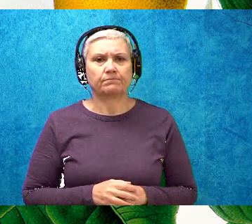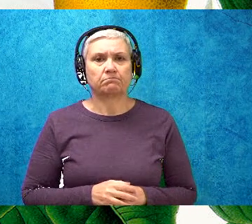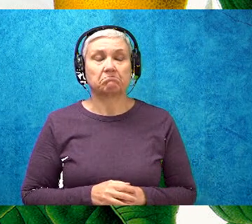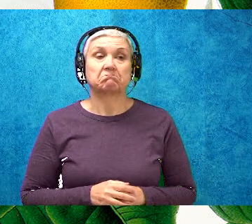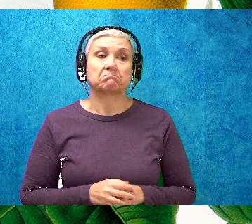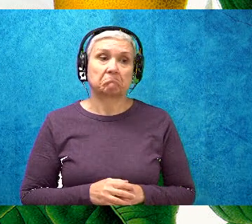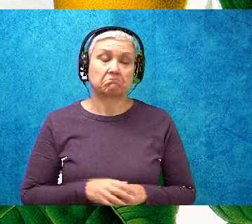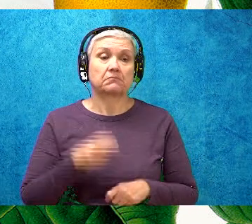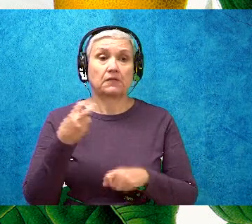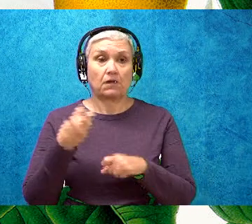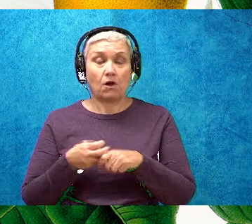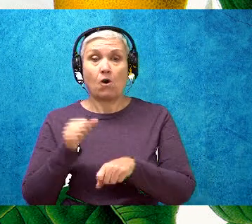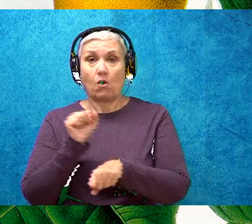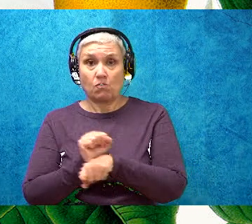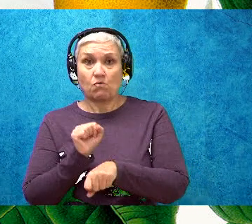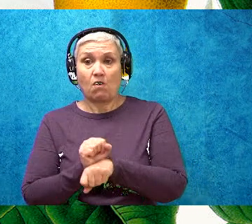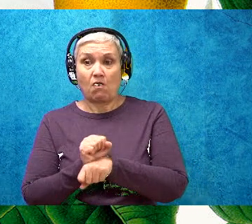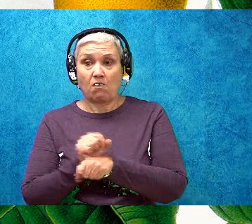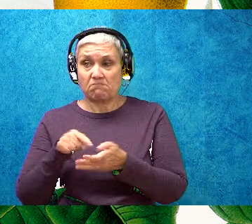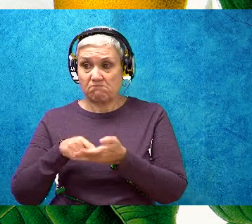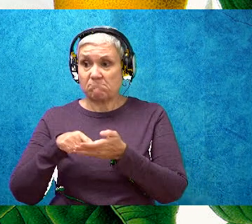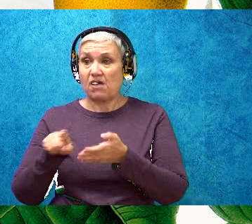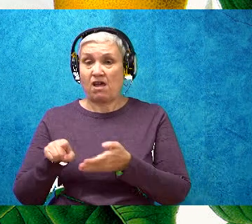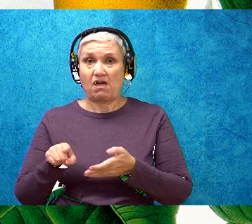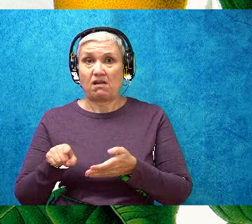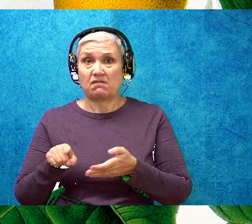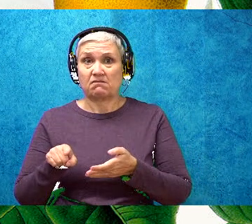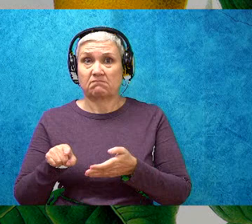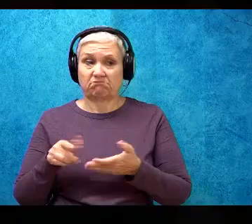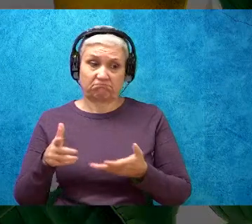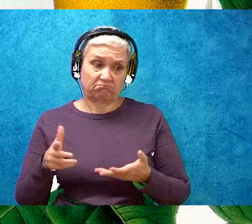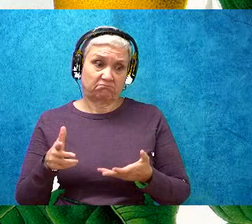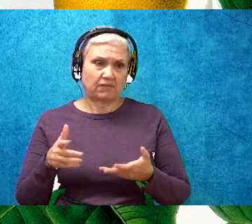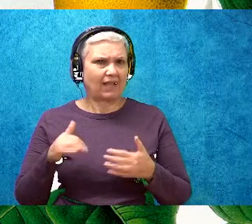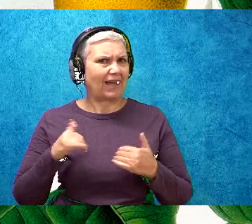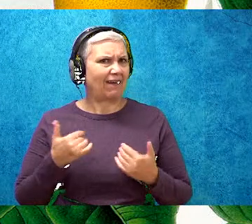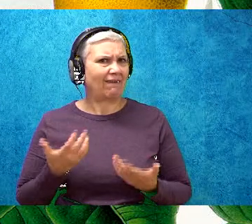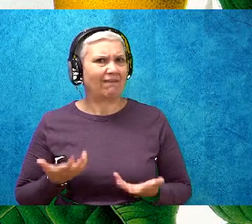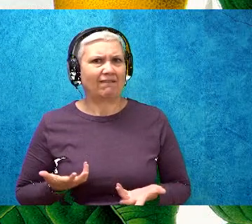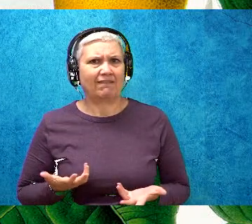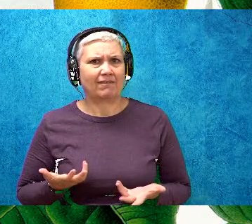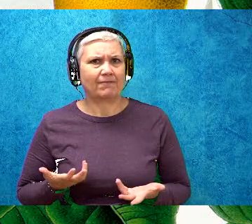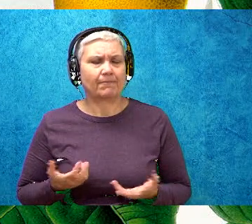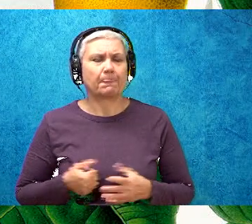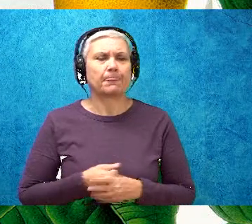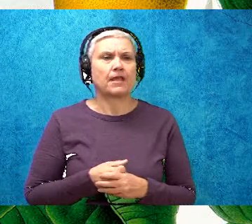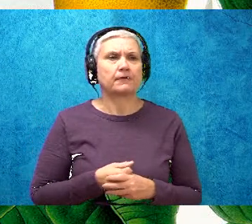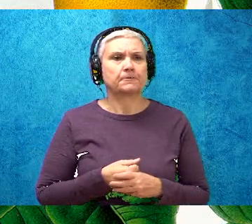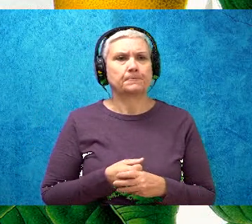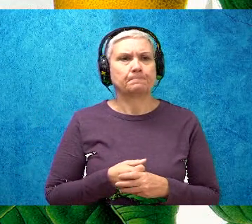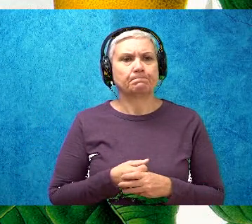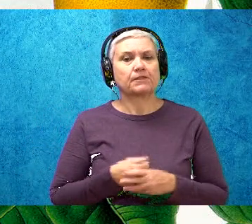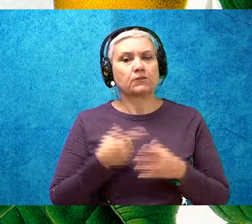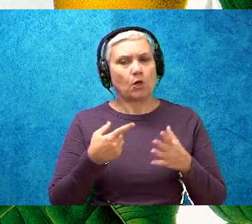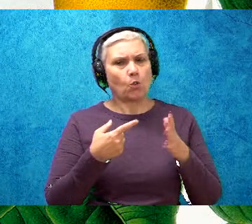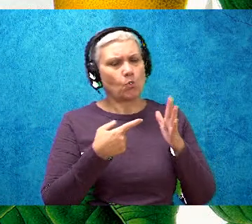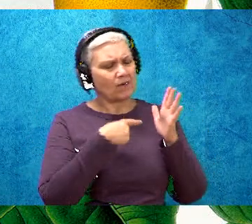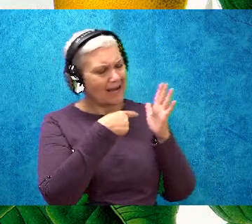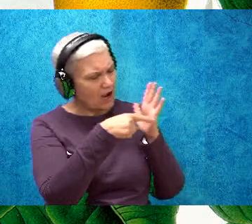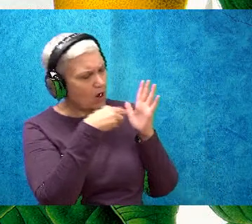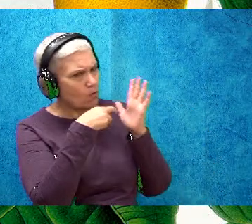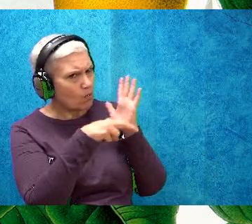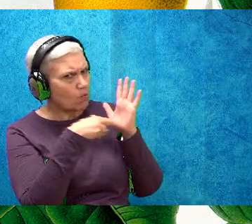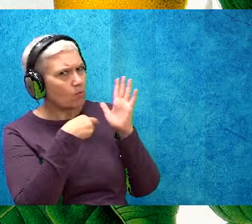that hard work pays off, but we need more. So let's look for that supporting evidence within this